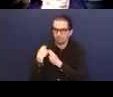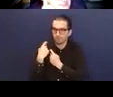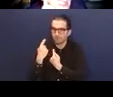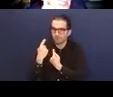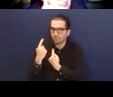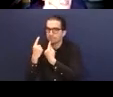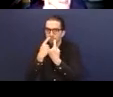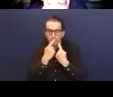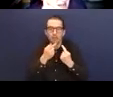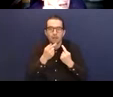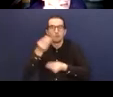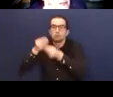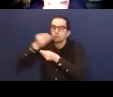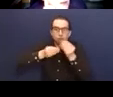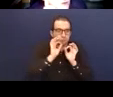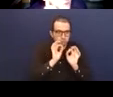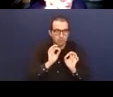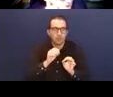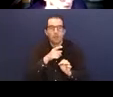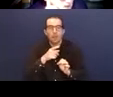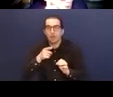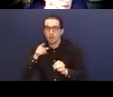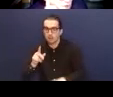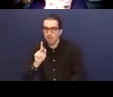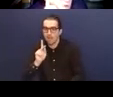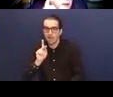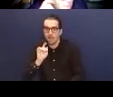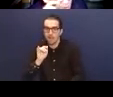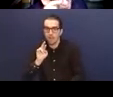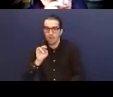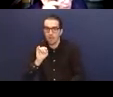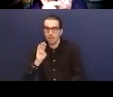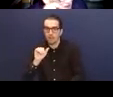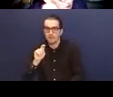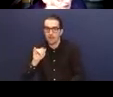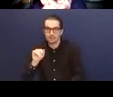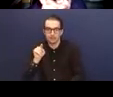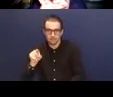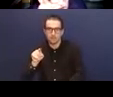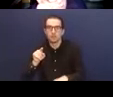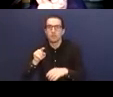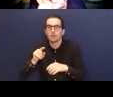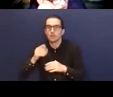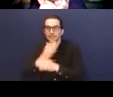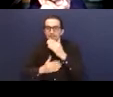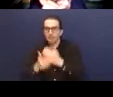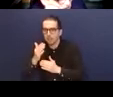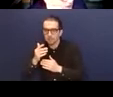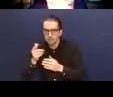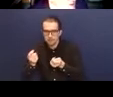the capacity isn't there to do this, and we have to work with government and other international agencies to build that